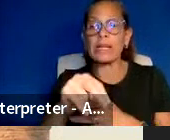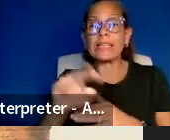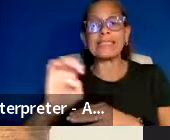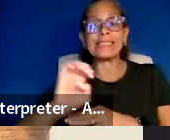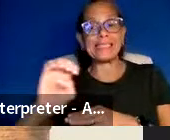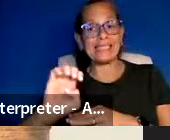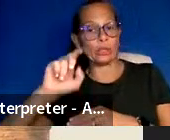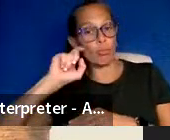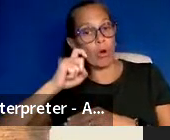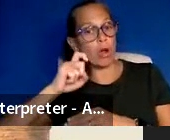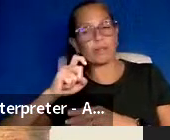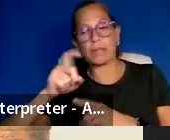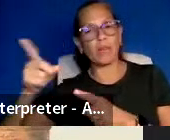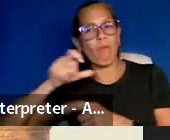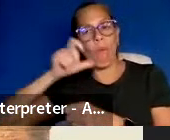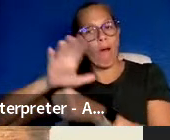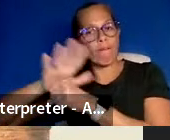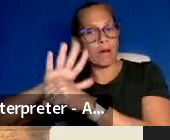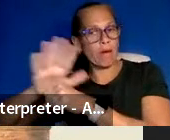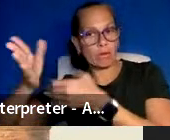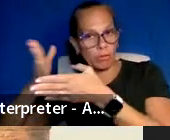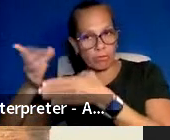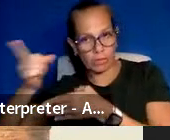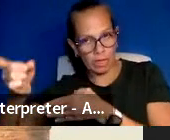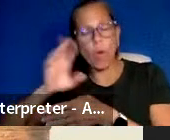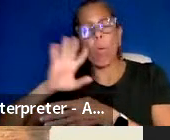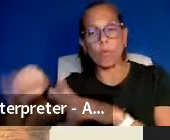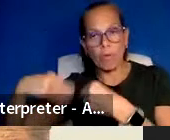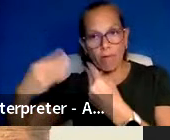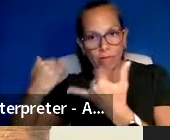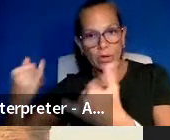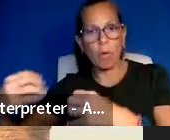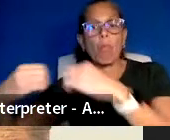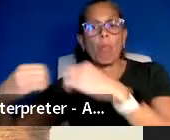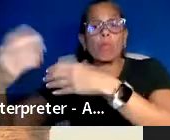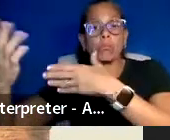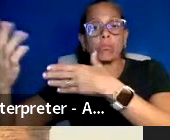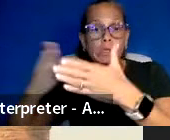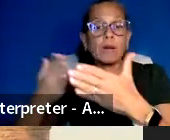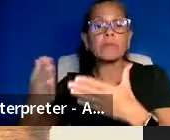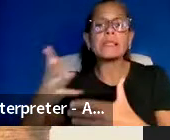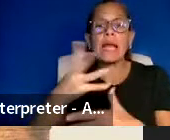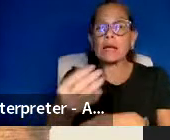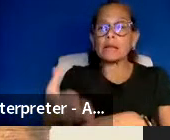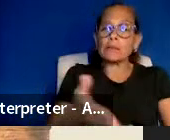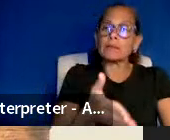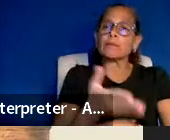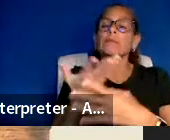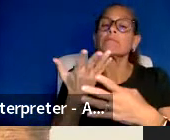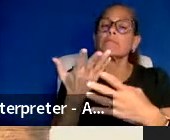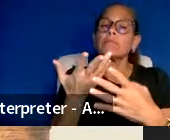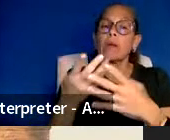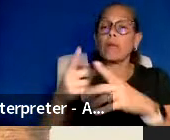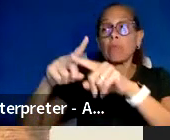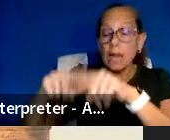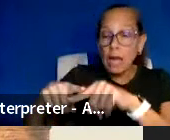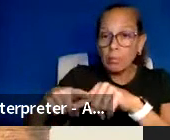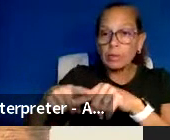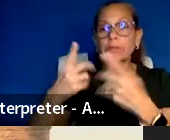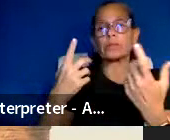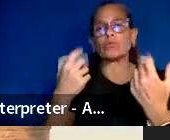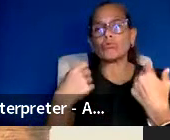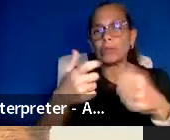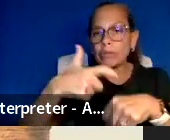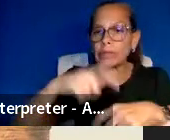which is an underserved area. And we're going to transform the regional transportation system by improving reliability, reducing travel